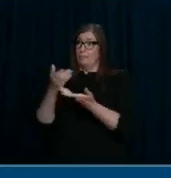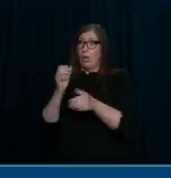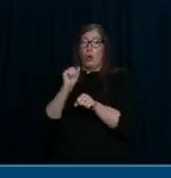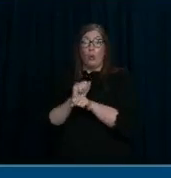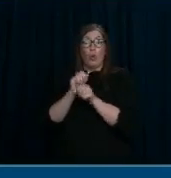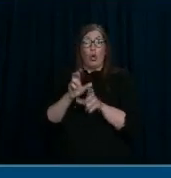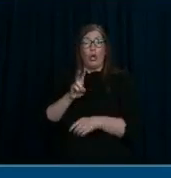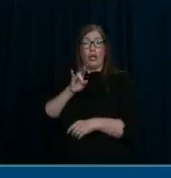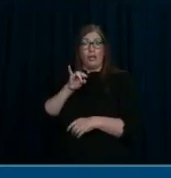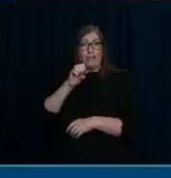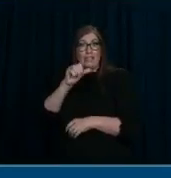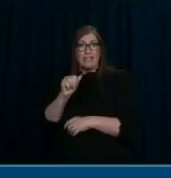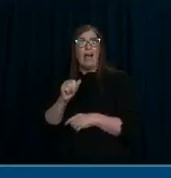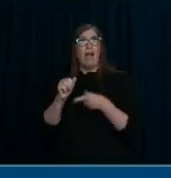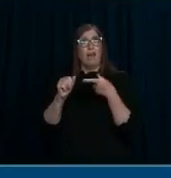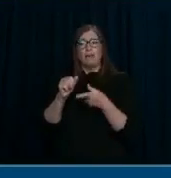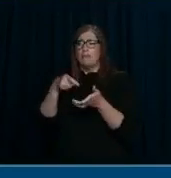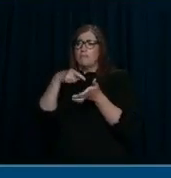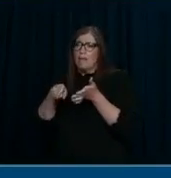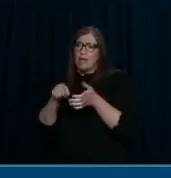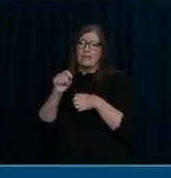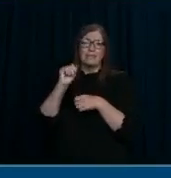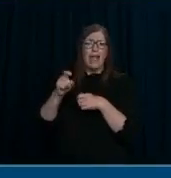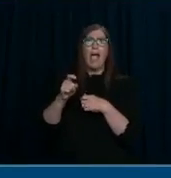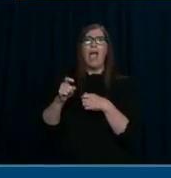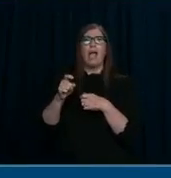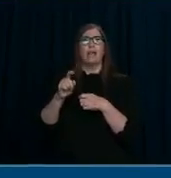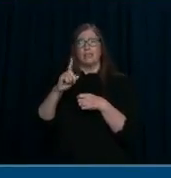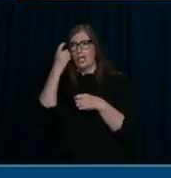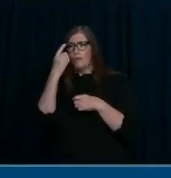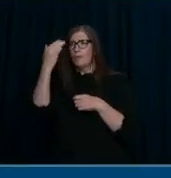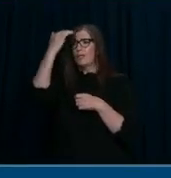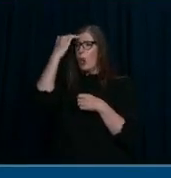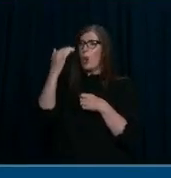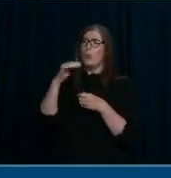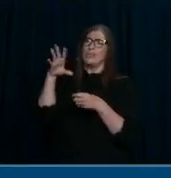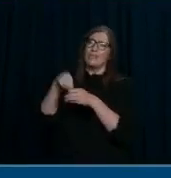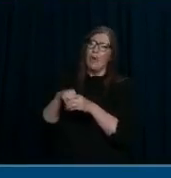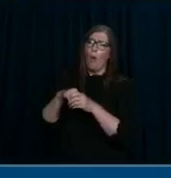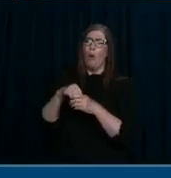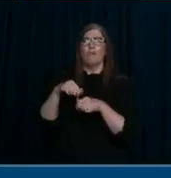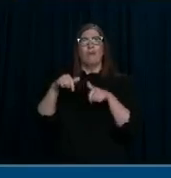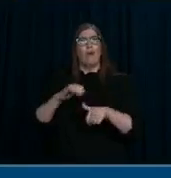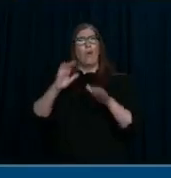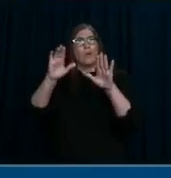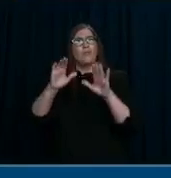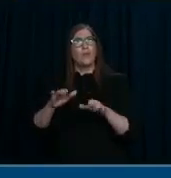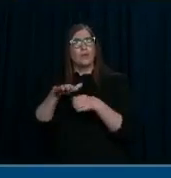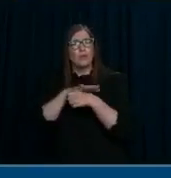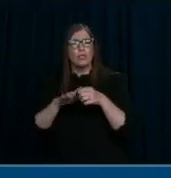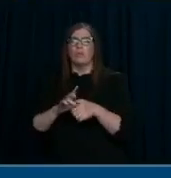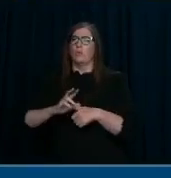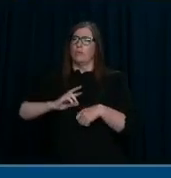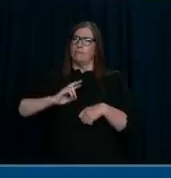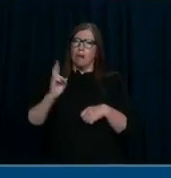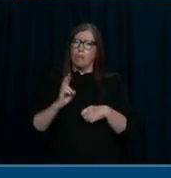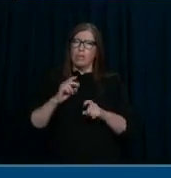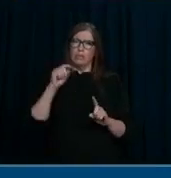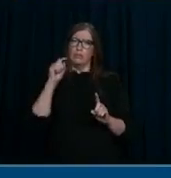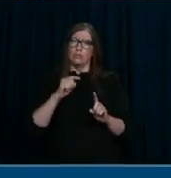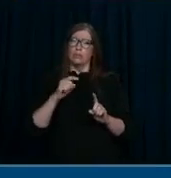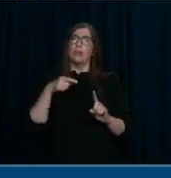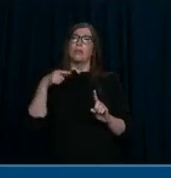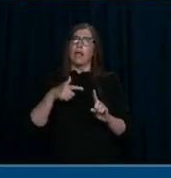visa, above the radar, paying taxes and being part of our wonderful community. That's what we need to do. Republicans, on the other hand,